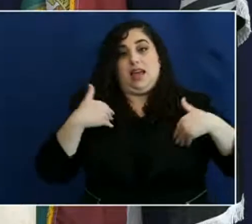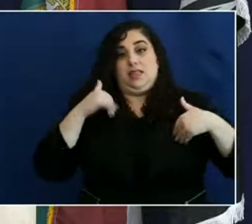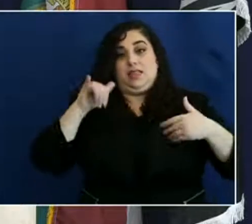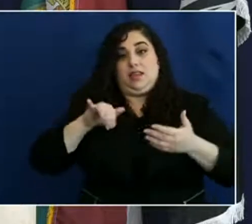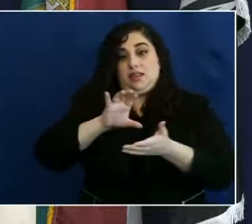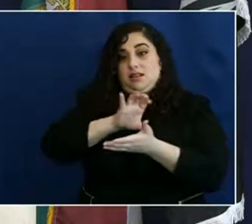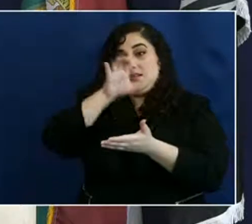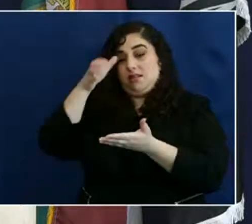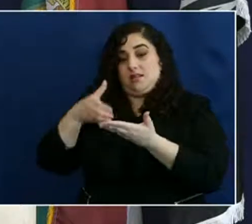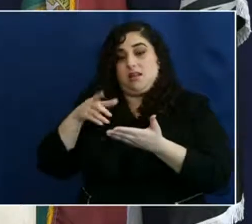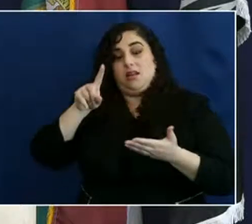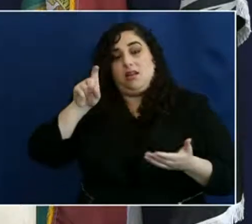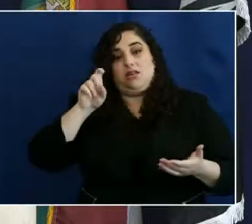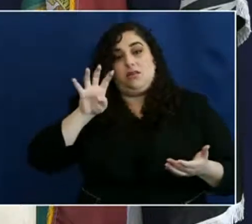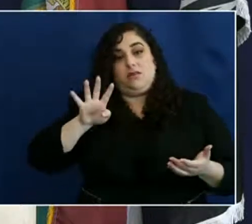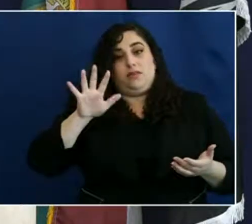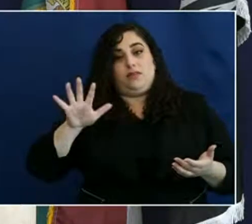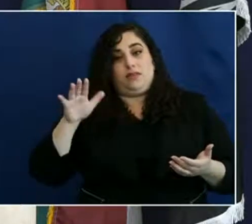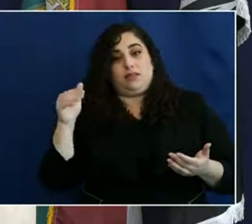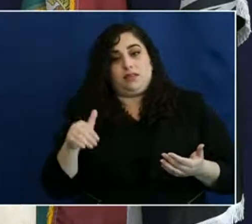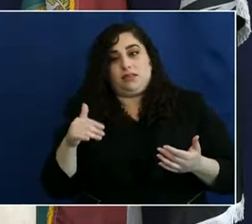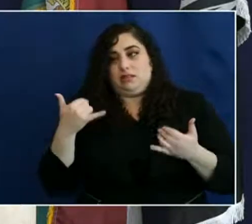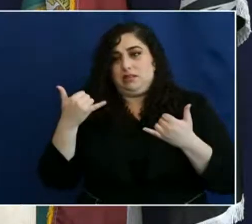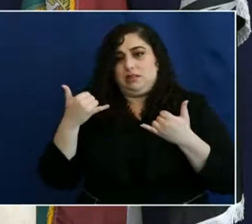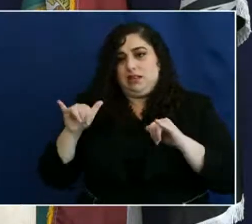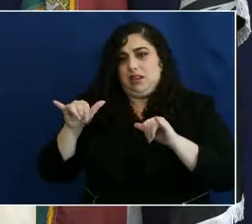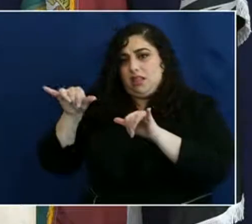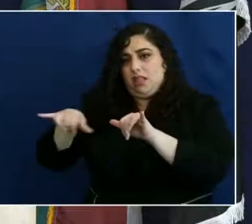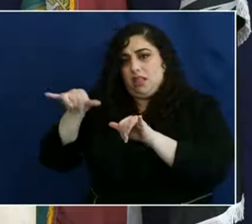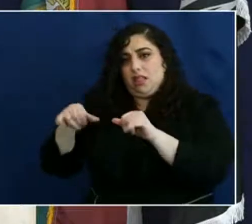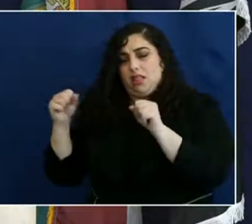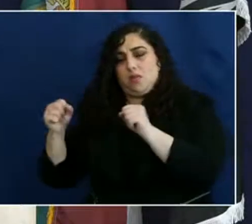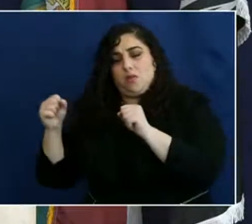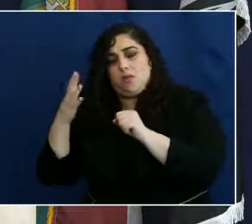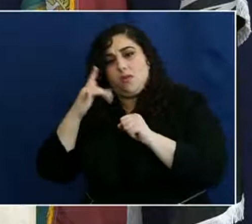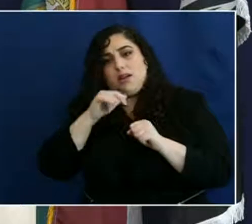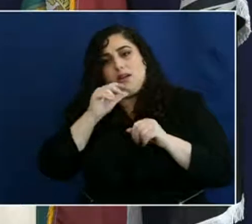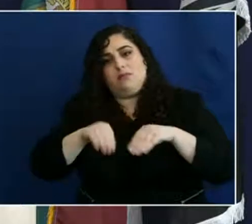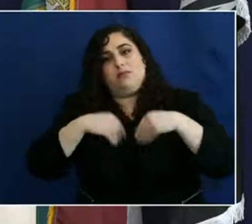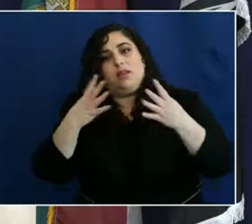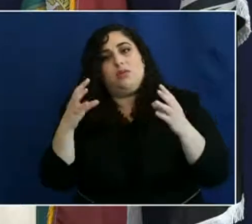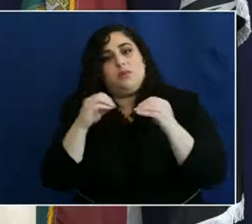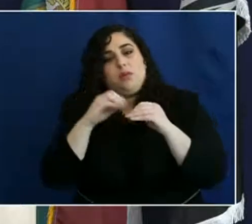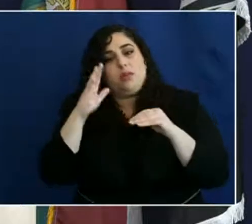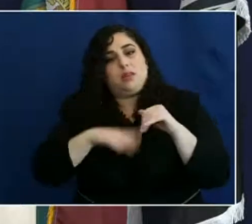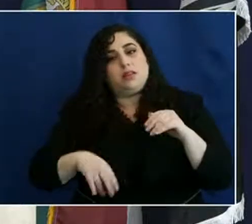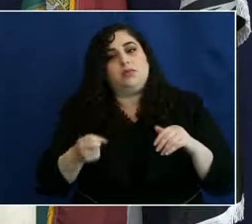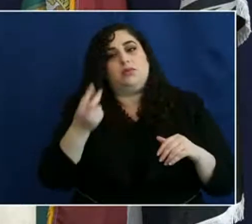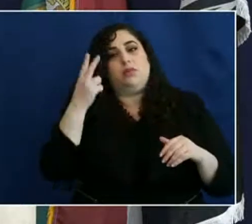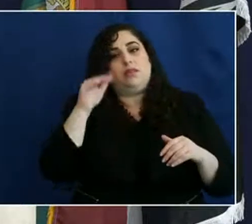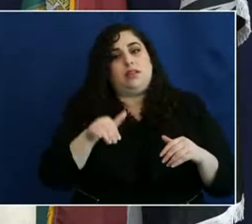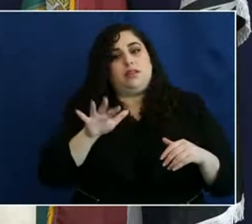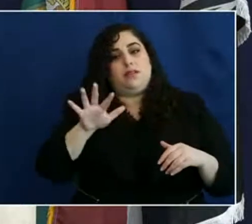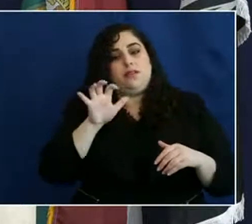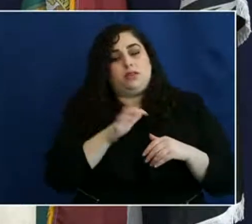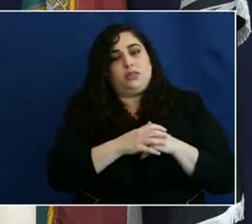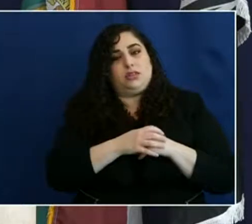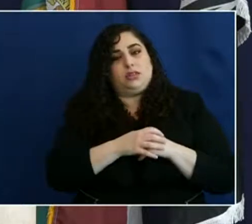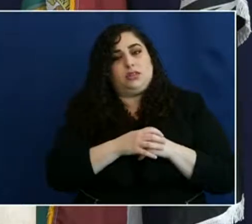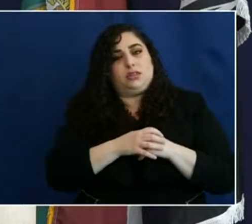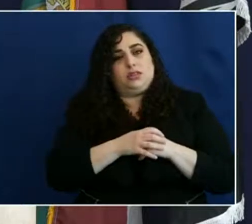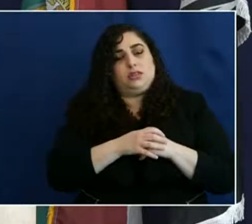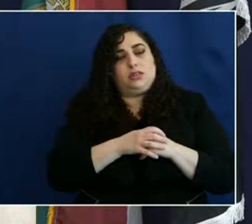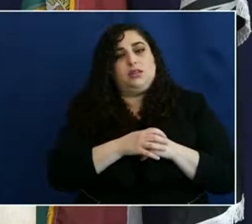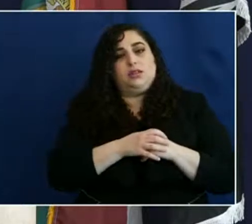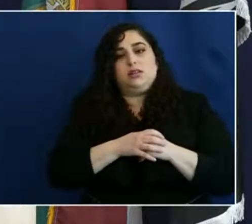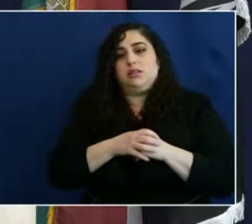in coolers and freezers, why aren't you doing more than 12,000 a day? I'm not tracking what you're. No, to be administered,